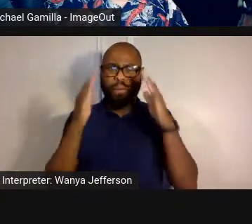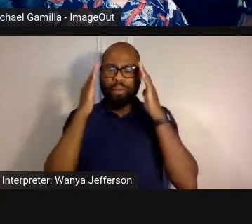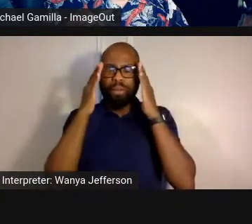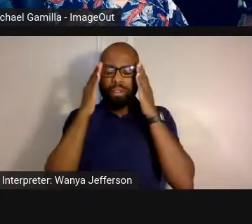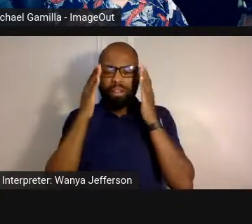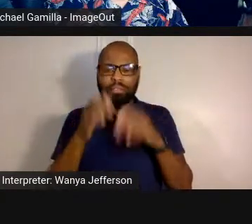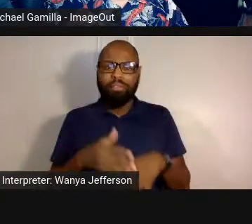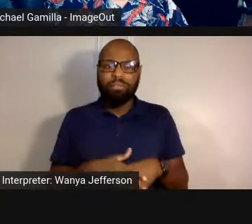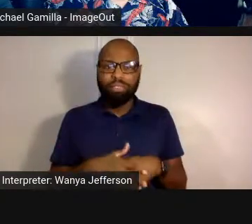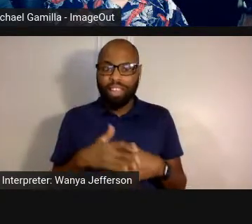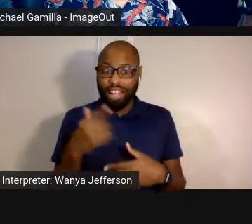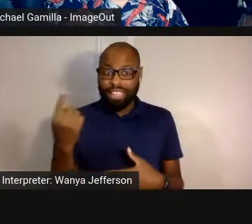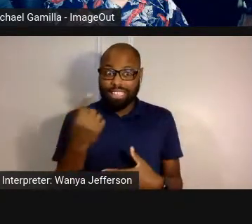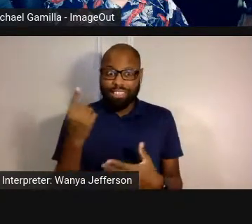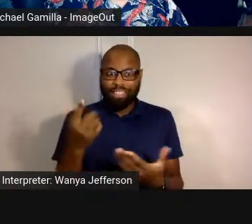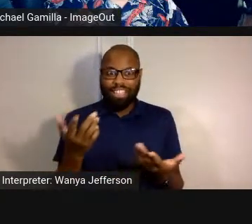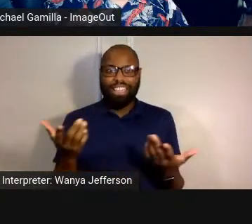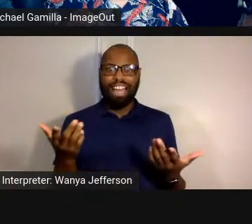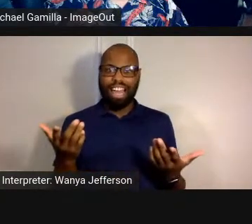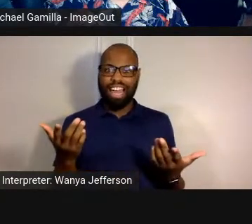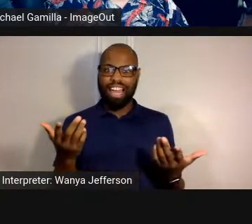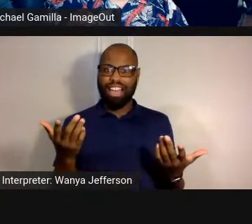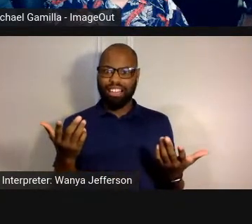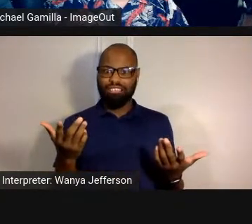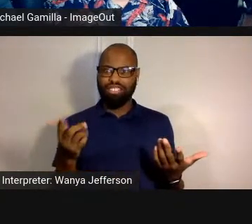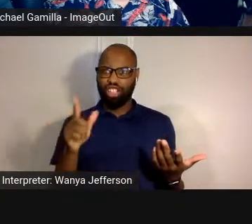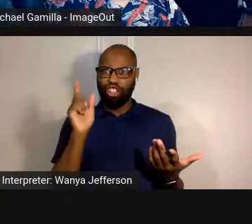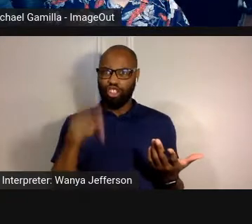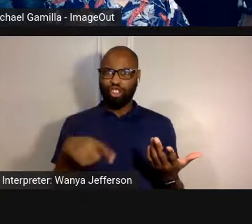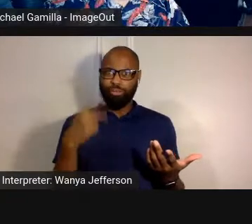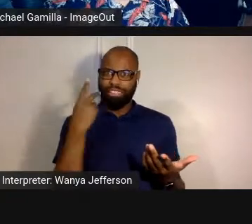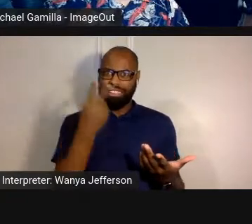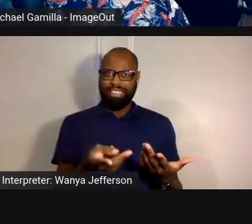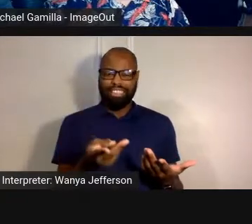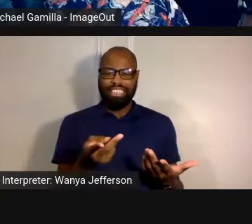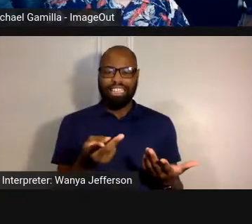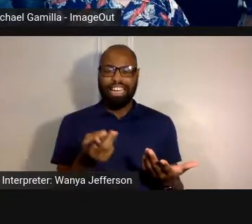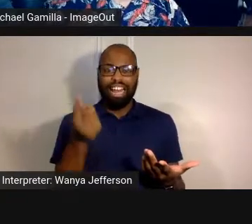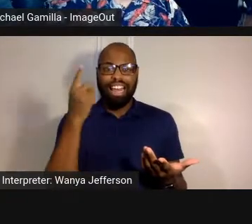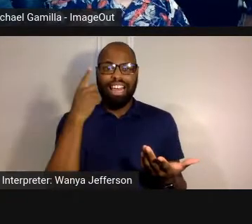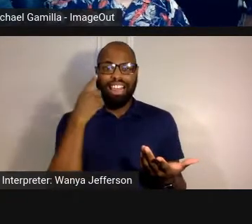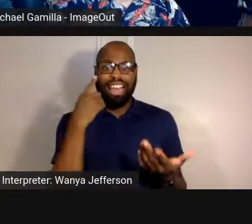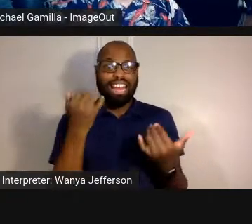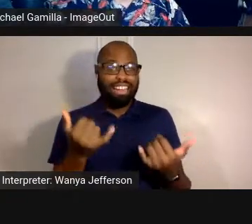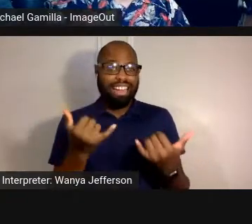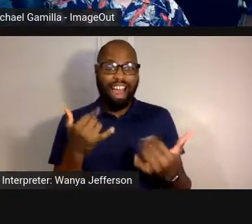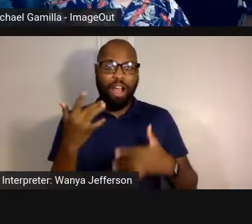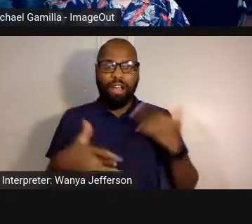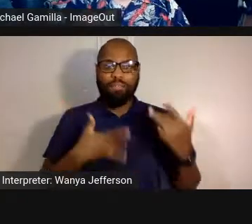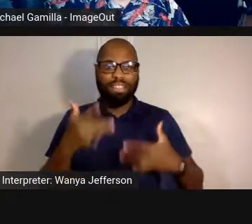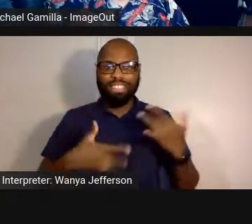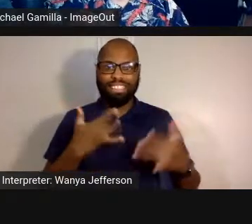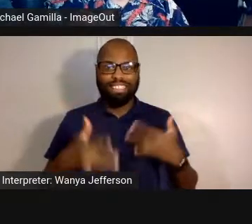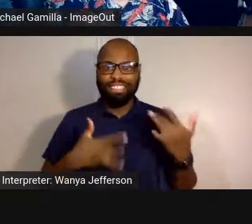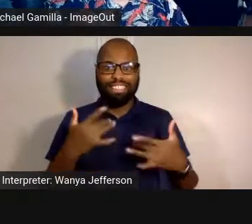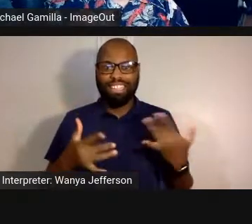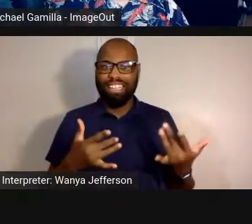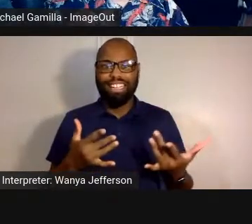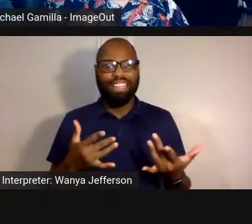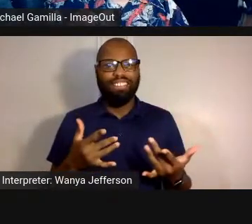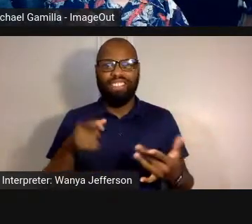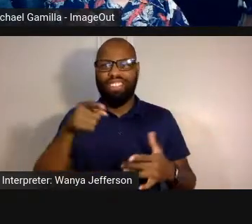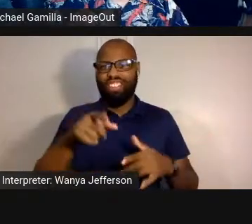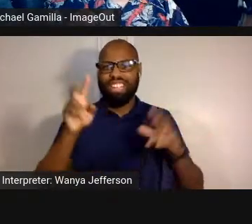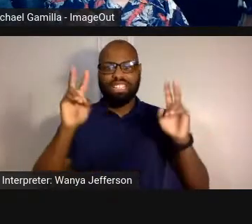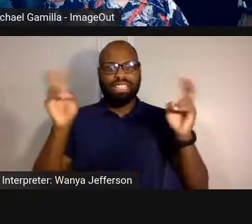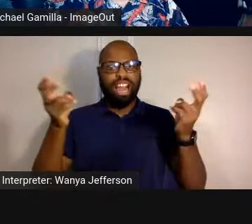as something to be seen. And I think that's right now, I'm just really just excited about this whole festival run